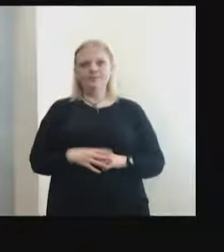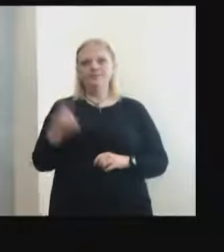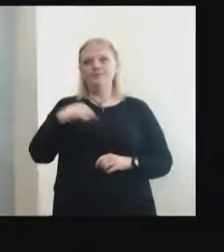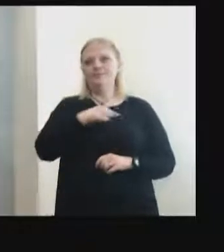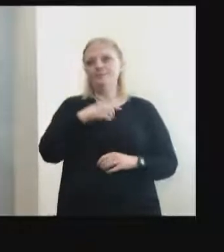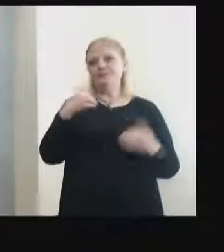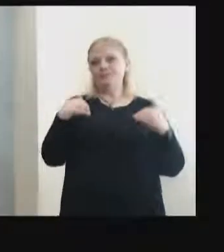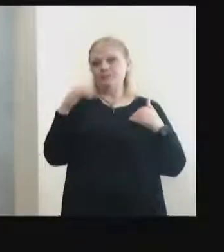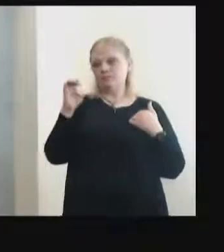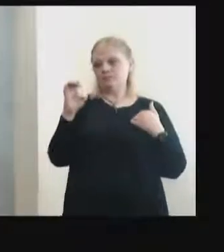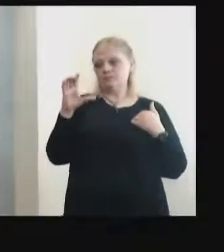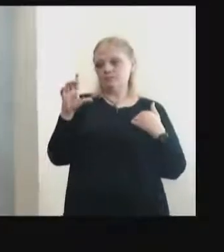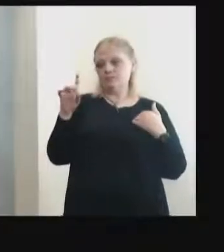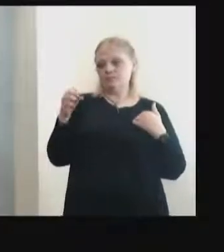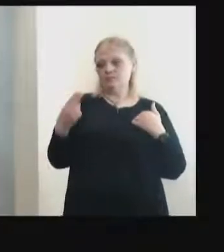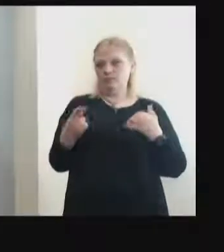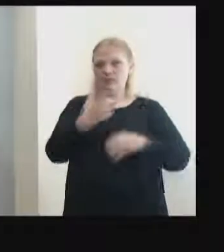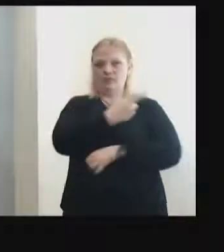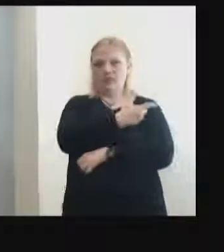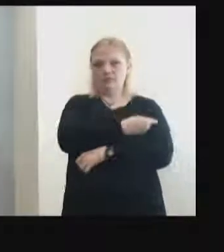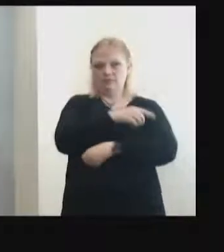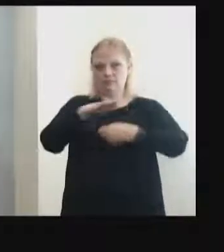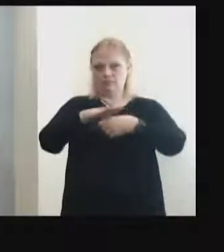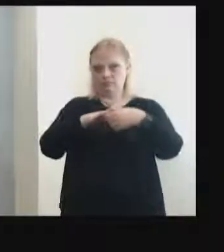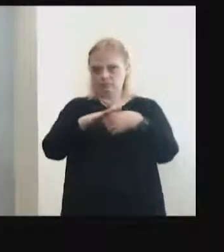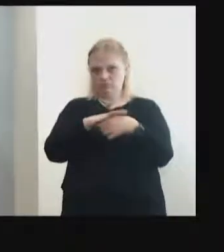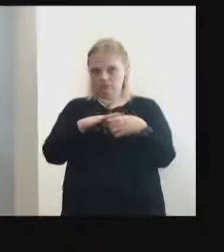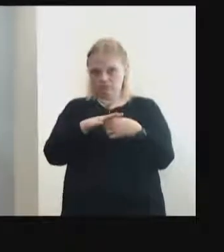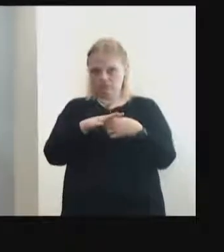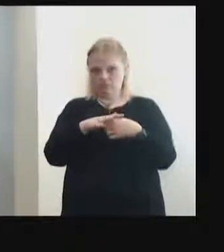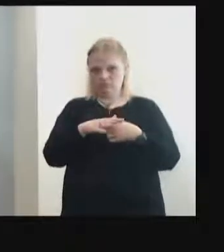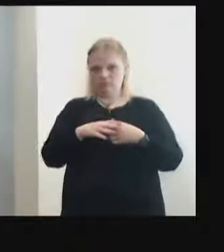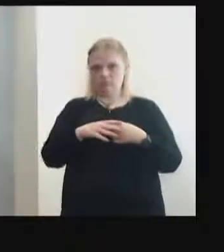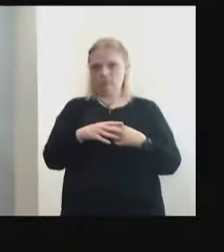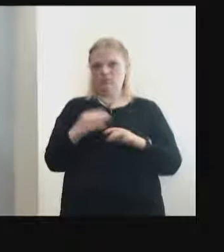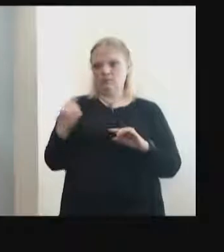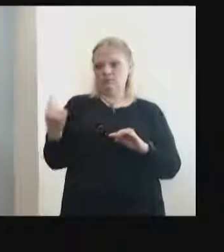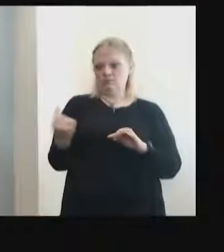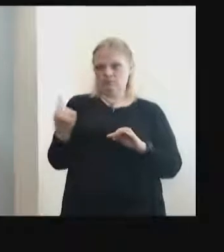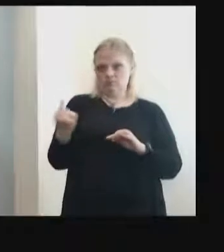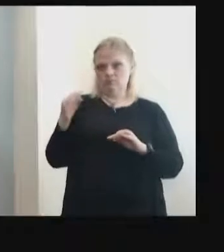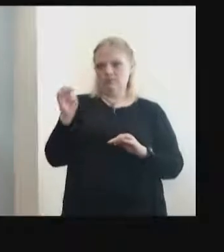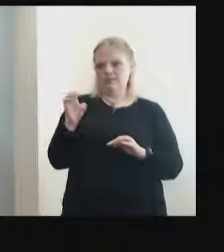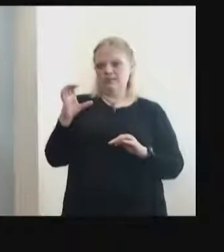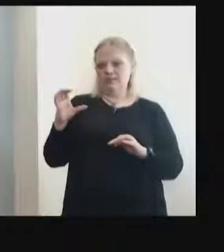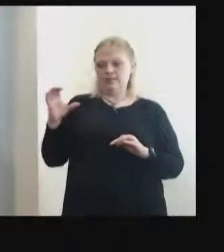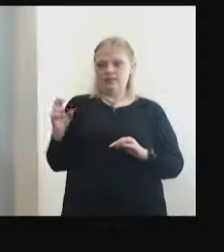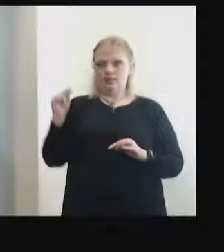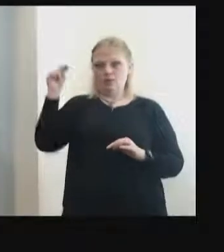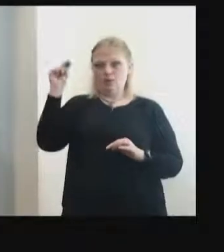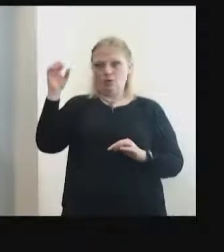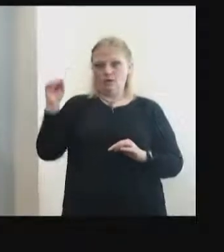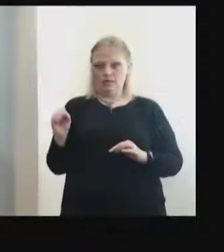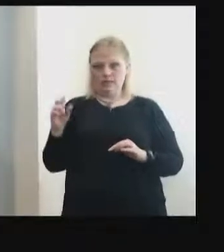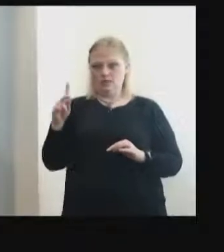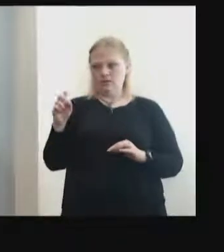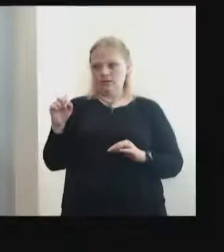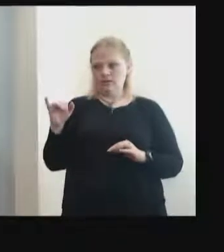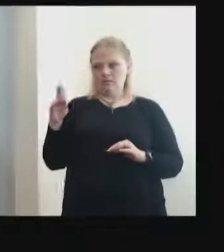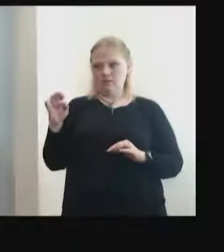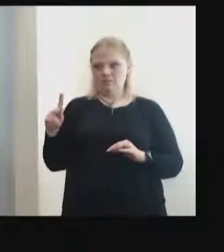County Department of Health vaccine sites. So we have our standalone site at ECC North and South and Key Bank